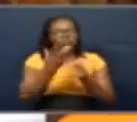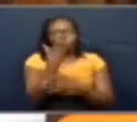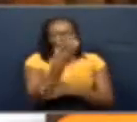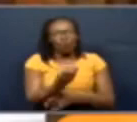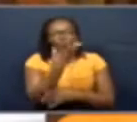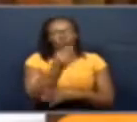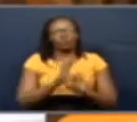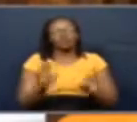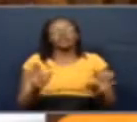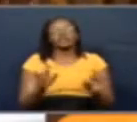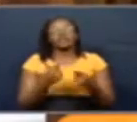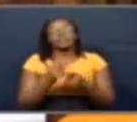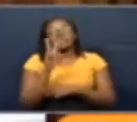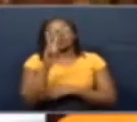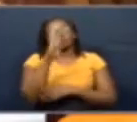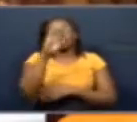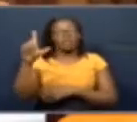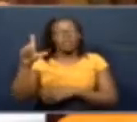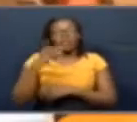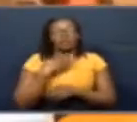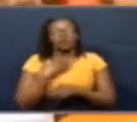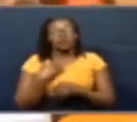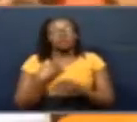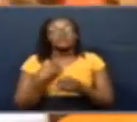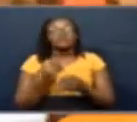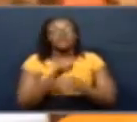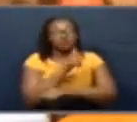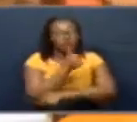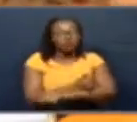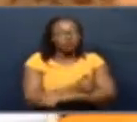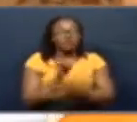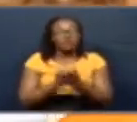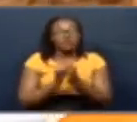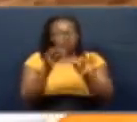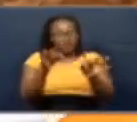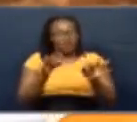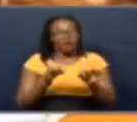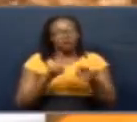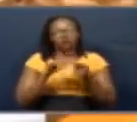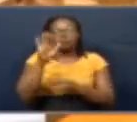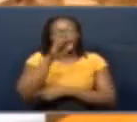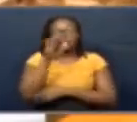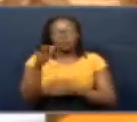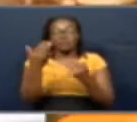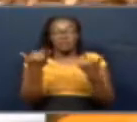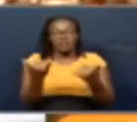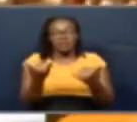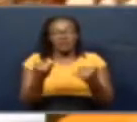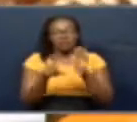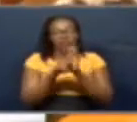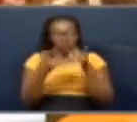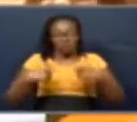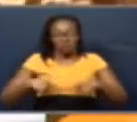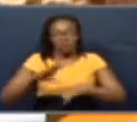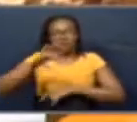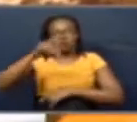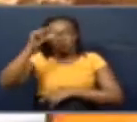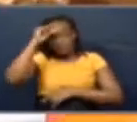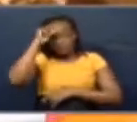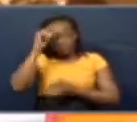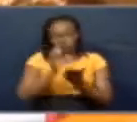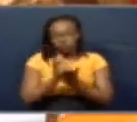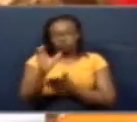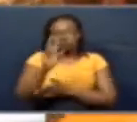propose that funds be allocated to the Disaster Management Authority that will account to Parliament. Currently, the law allows county governments to allocate